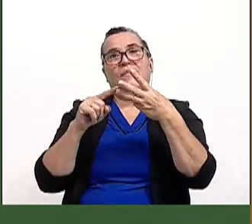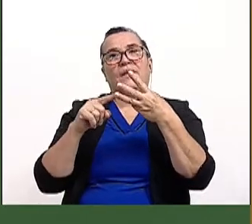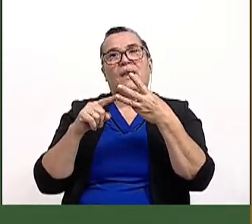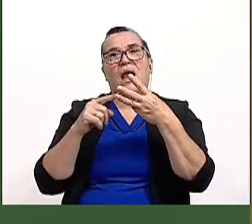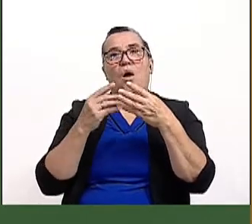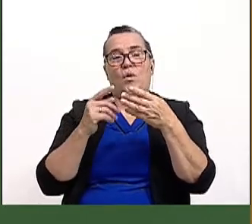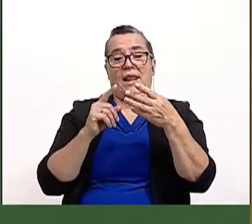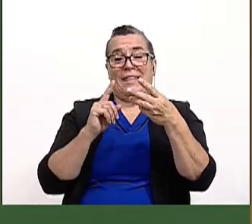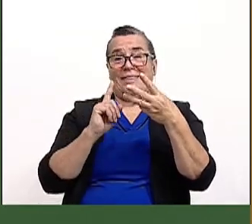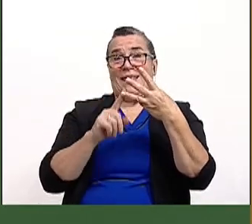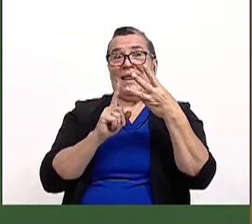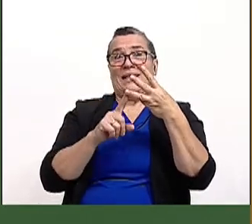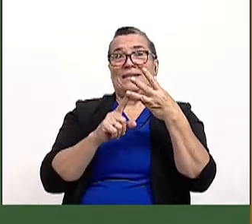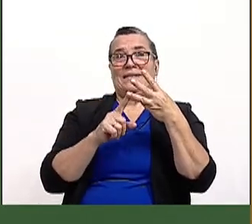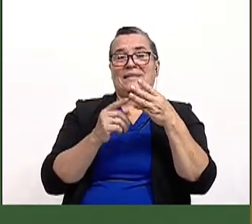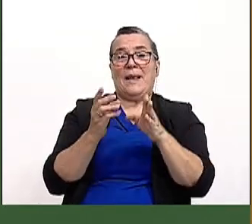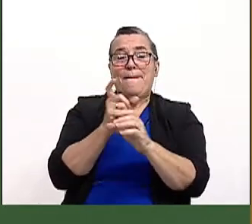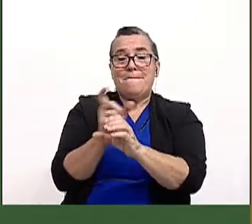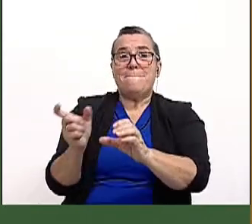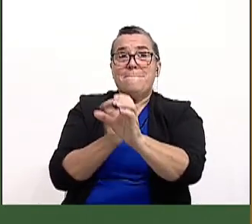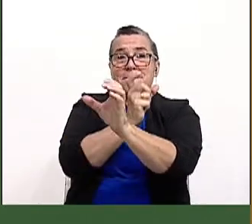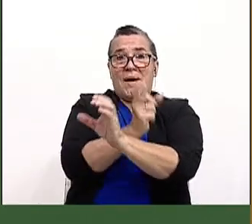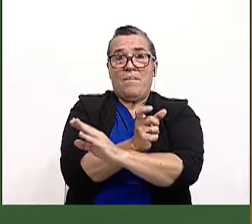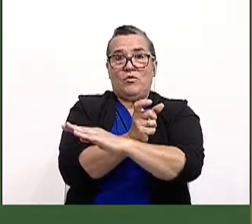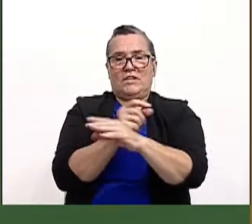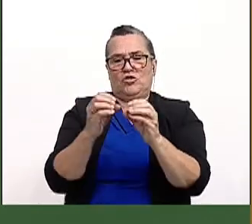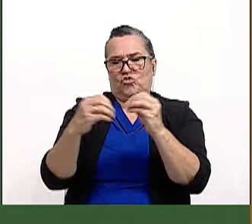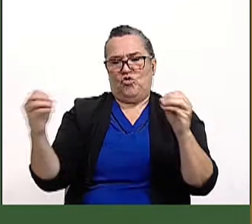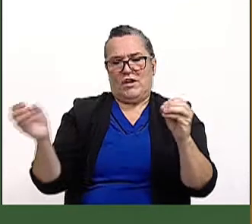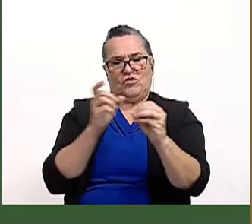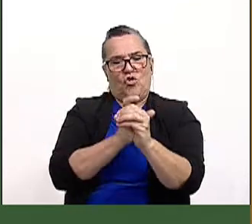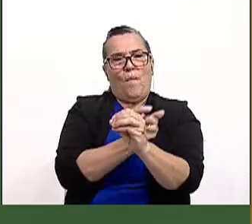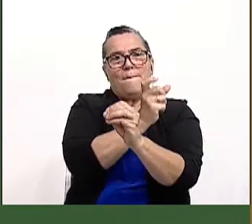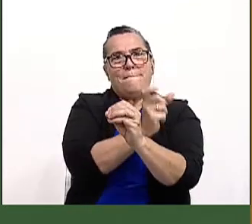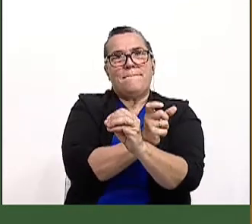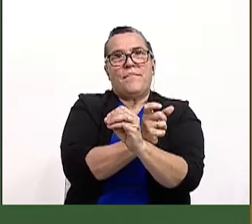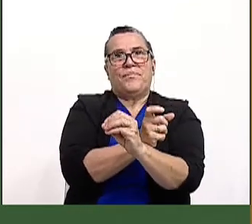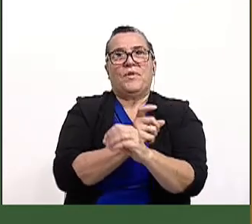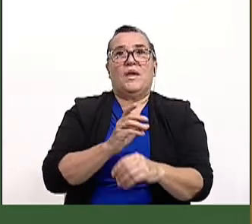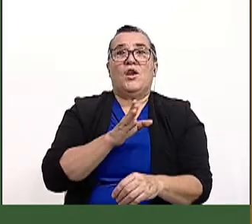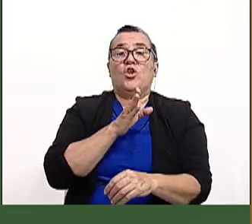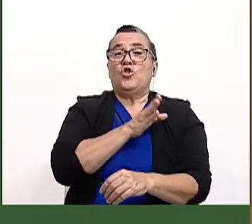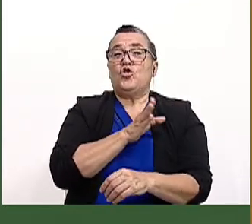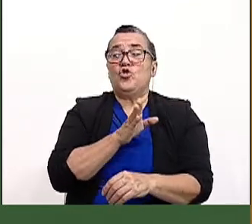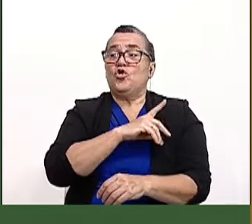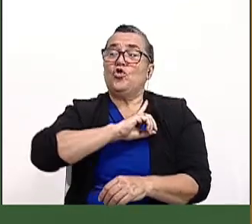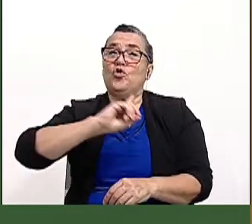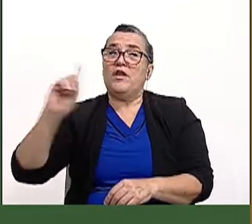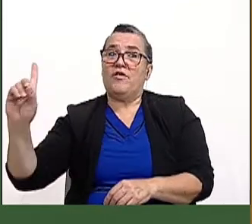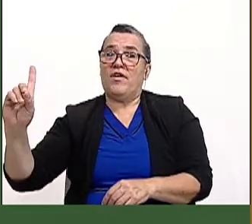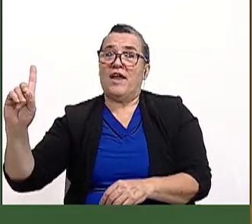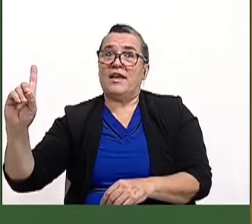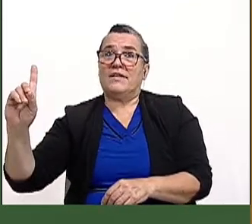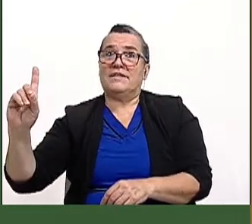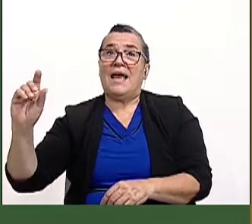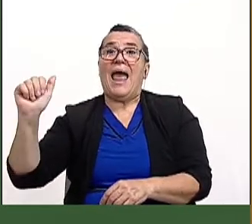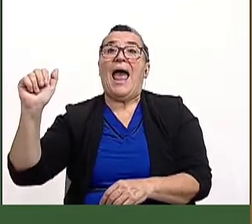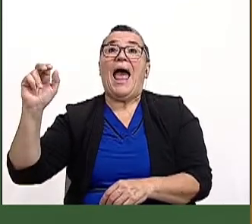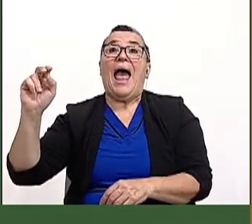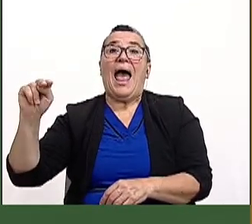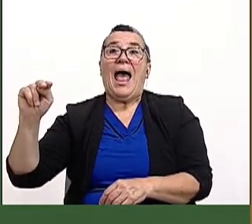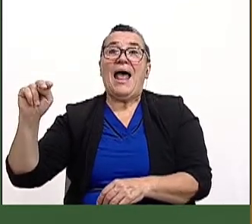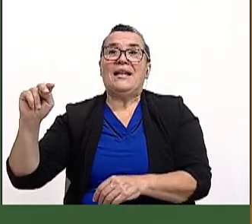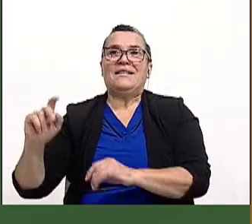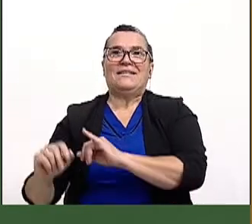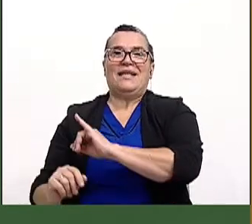Some prepositions. For example, turn to the right and turn to the left.